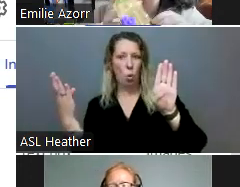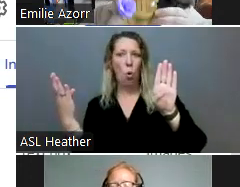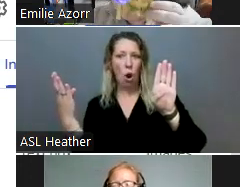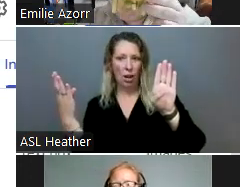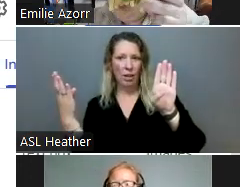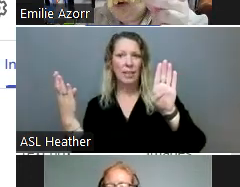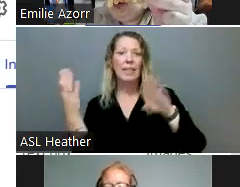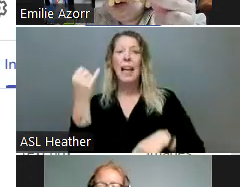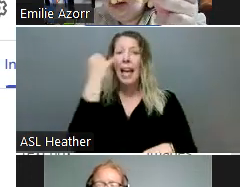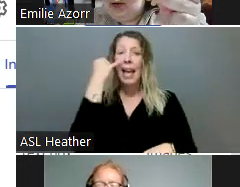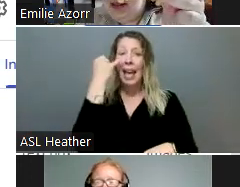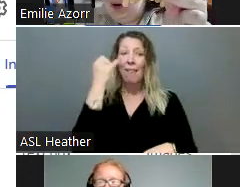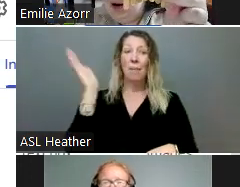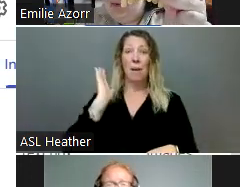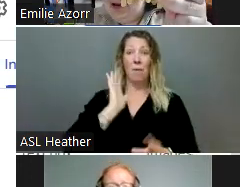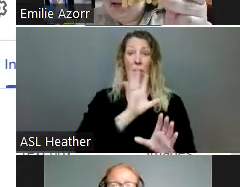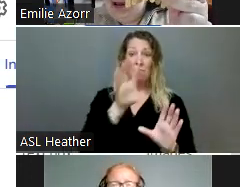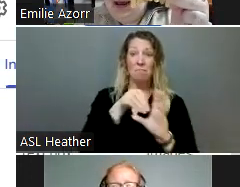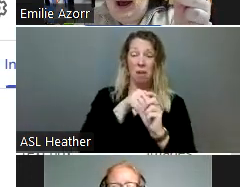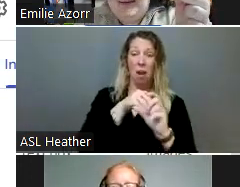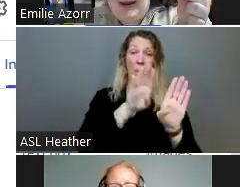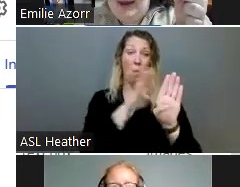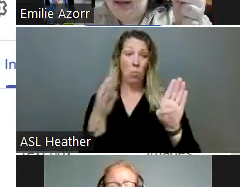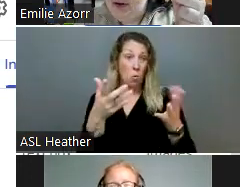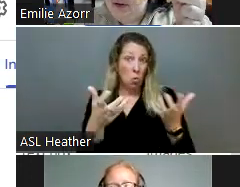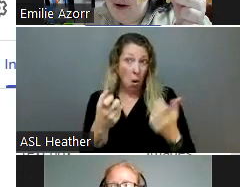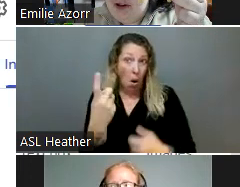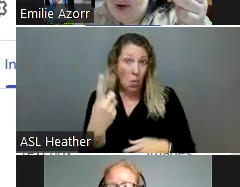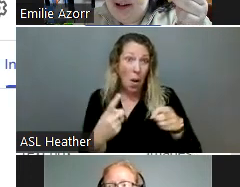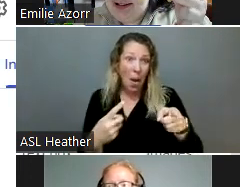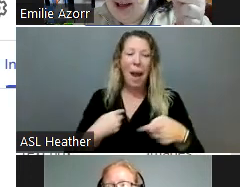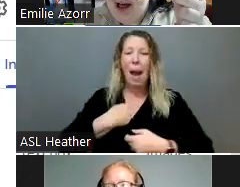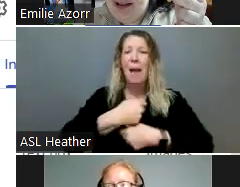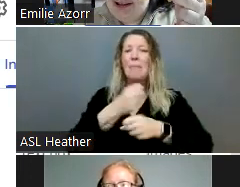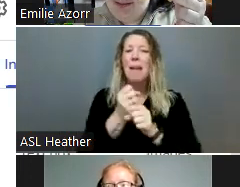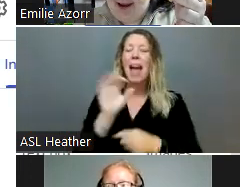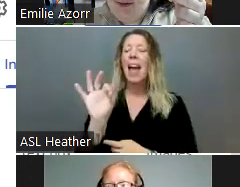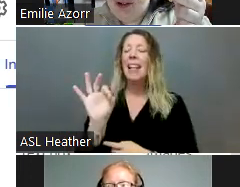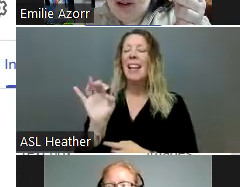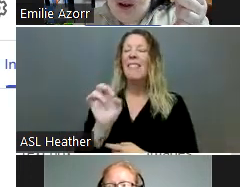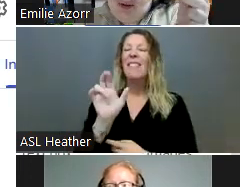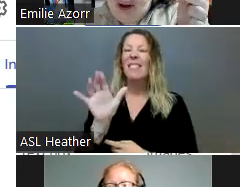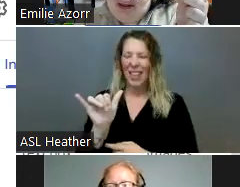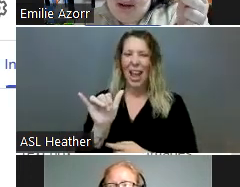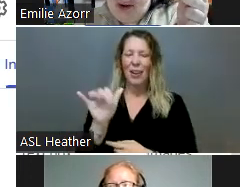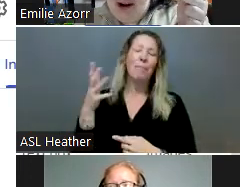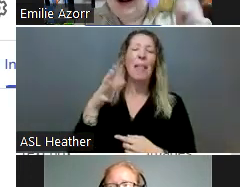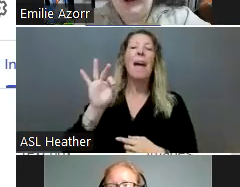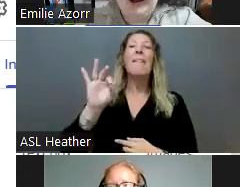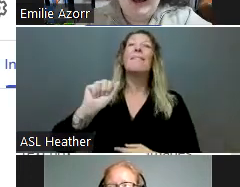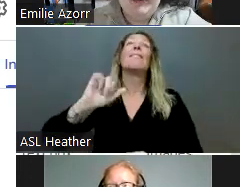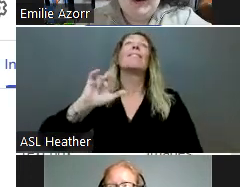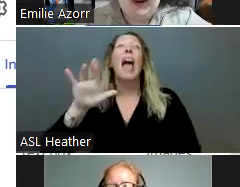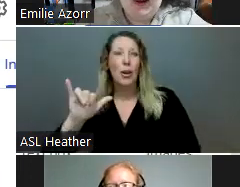you participated in Open Doors and you would like one of these, I made little fairy doors. This is my version of what the